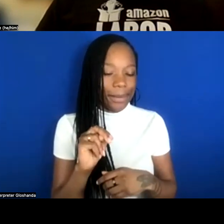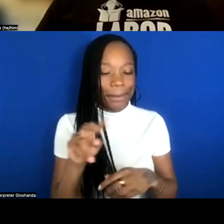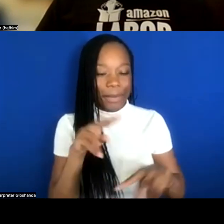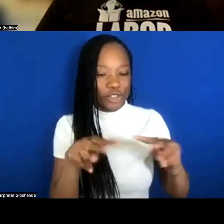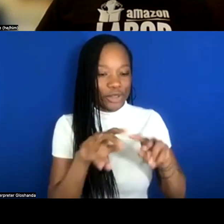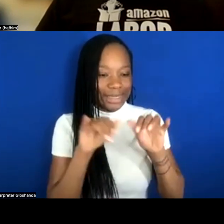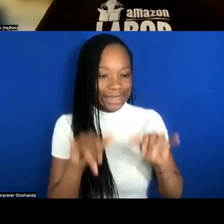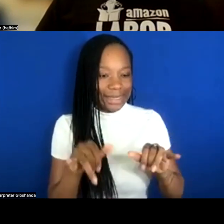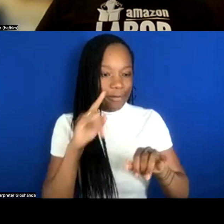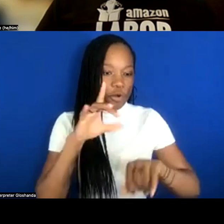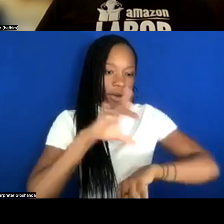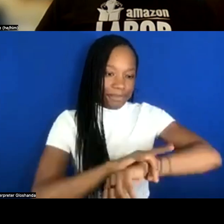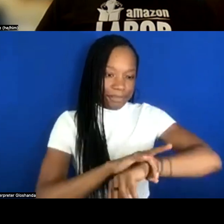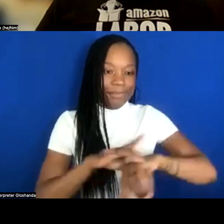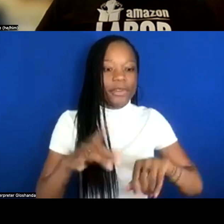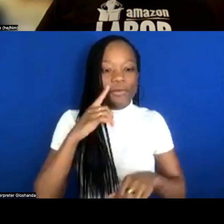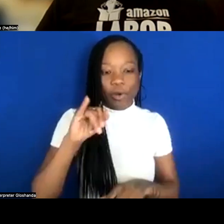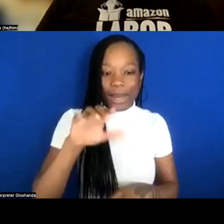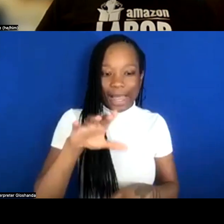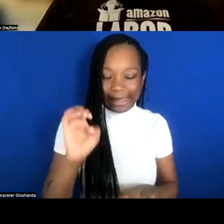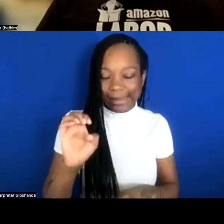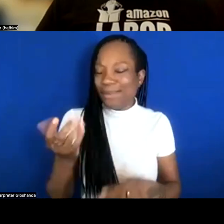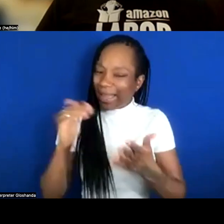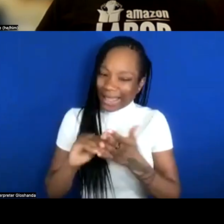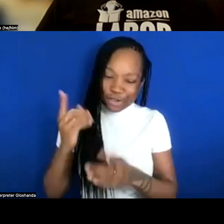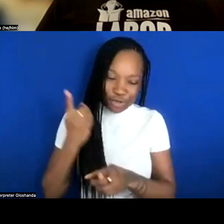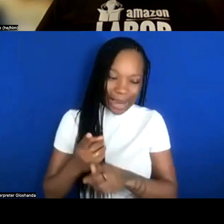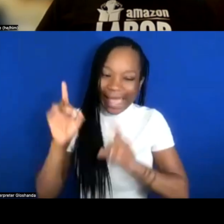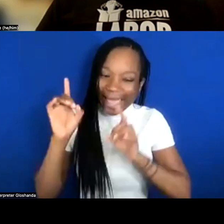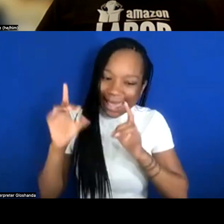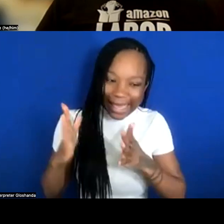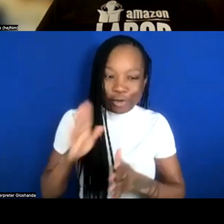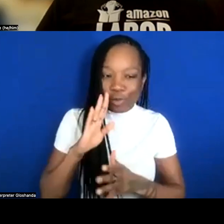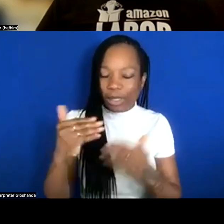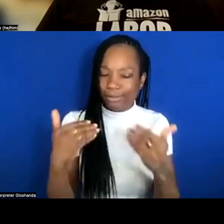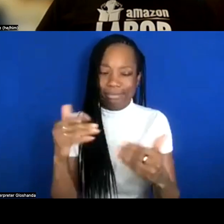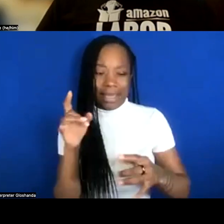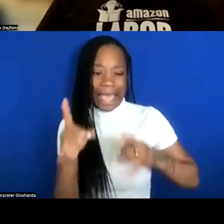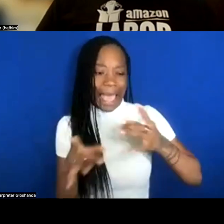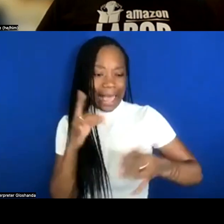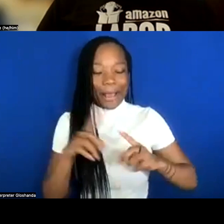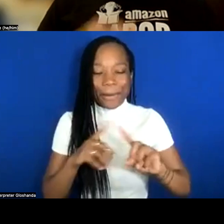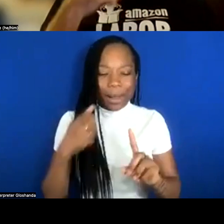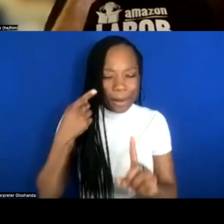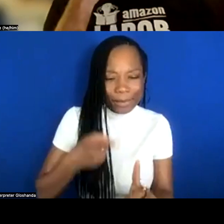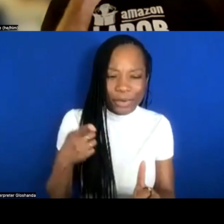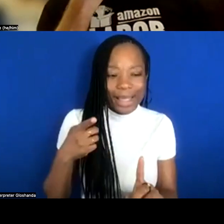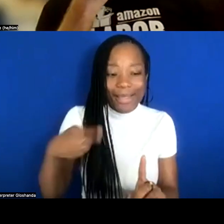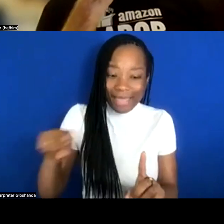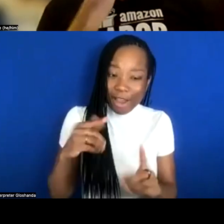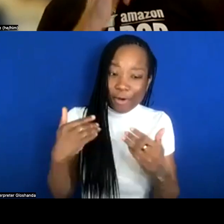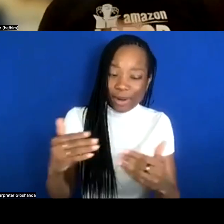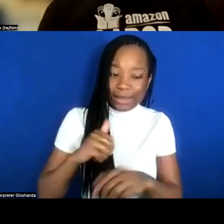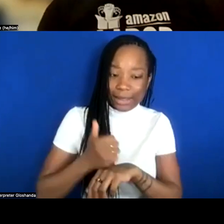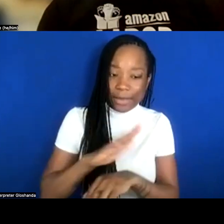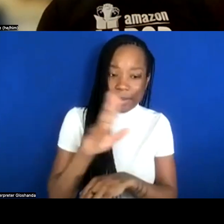haters gonna hate, they're gonna have their business opportunities, but that also means they set up their business infrastructure to advocate and lobby for these things. So I think it's